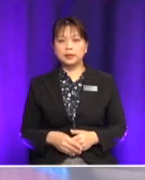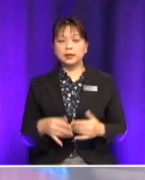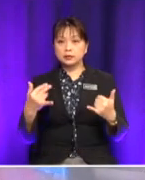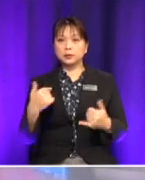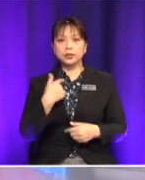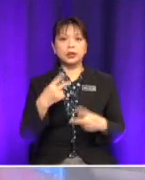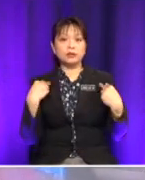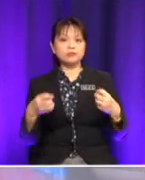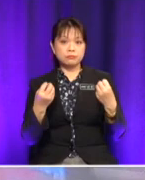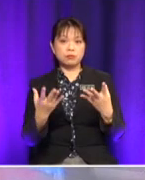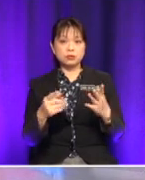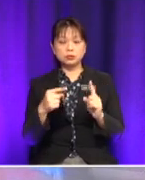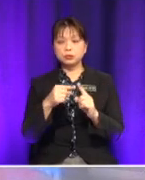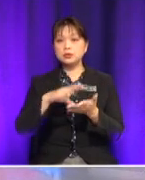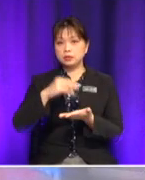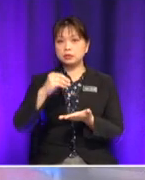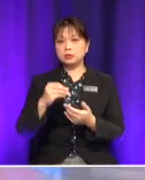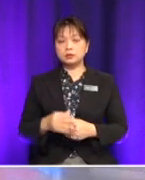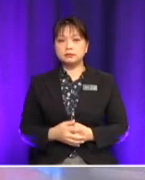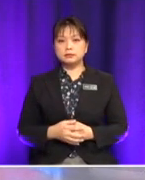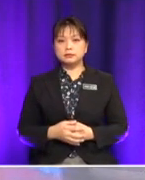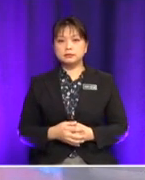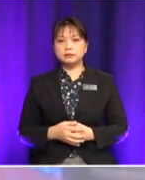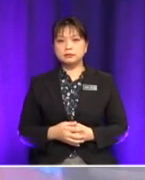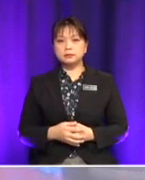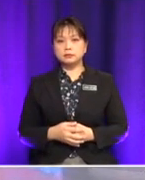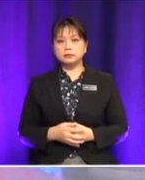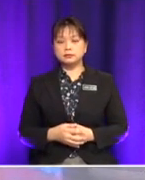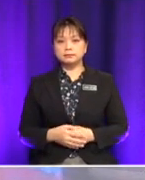learn after this, so stay tuned on EduwebTV, KPM.